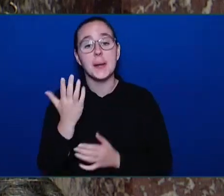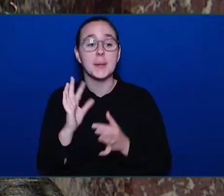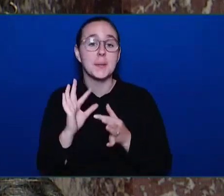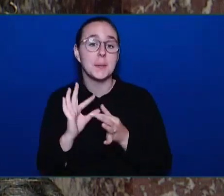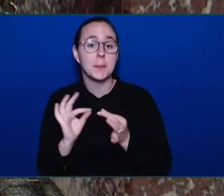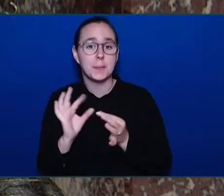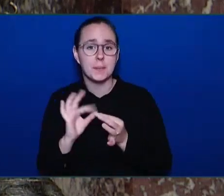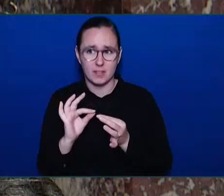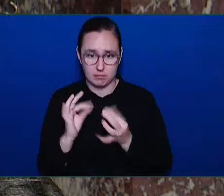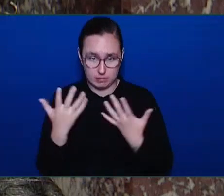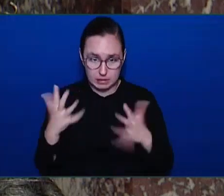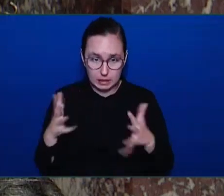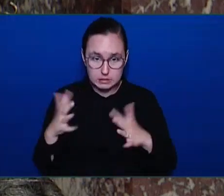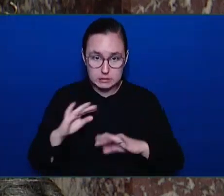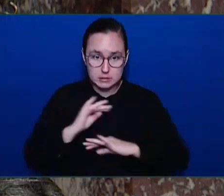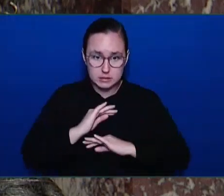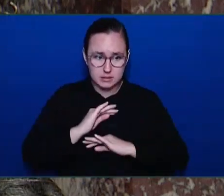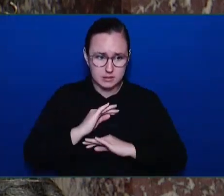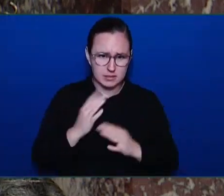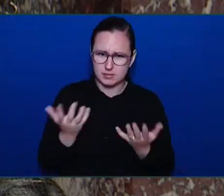question.